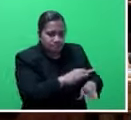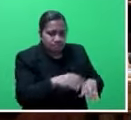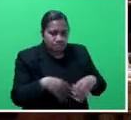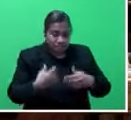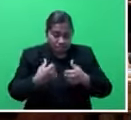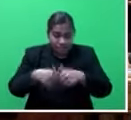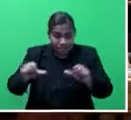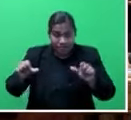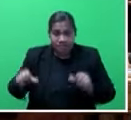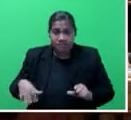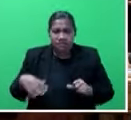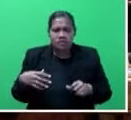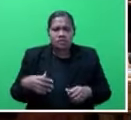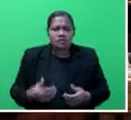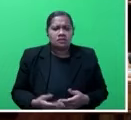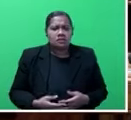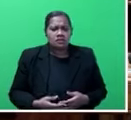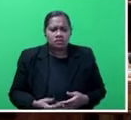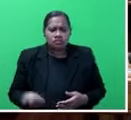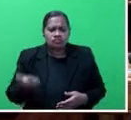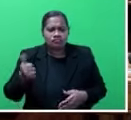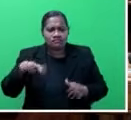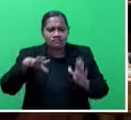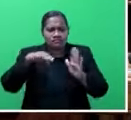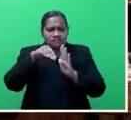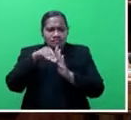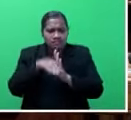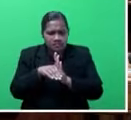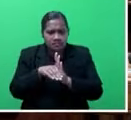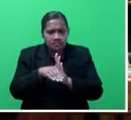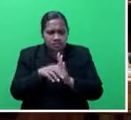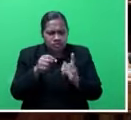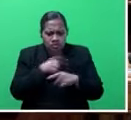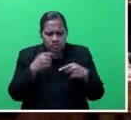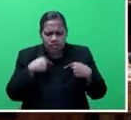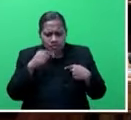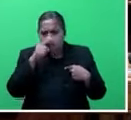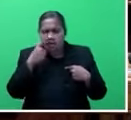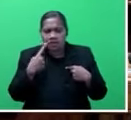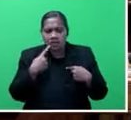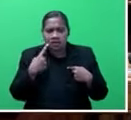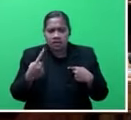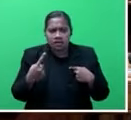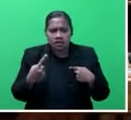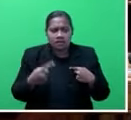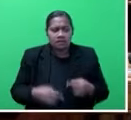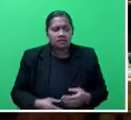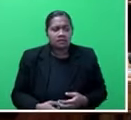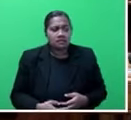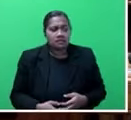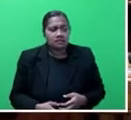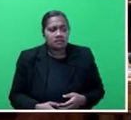has a negative, it's down. So we cannot say that we are bolstering